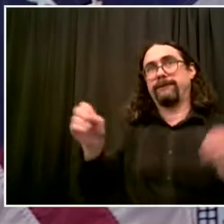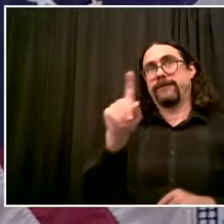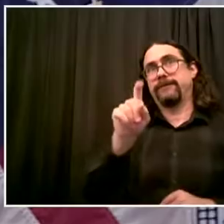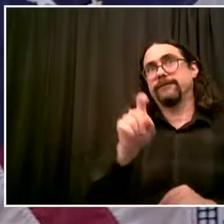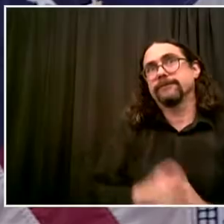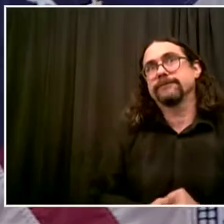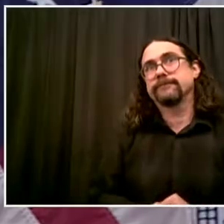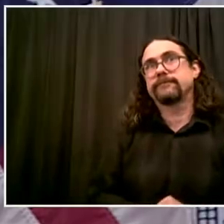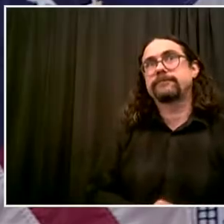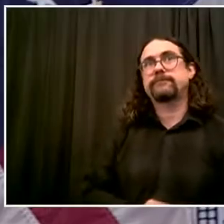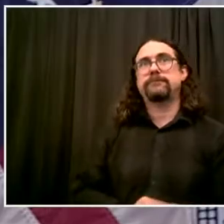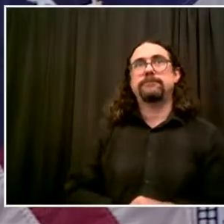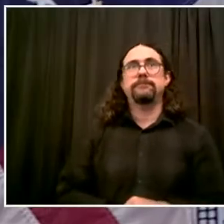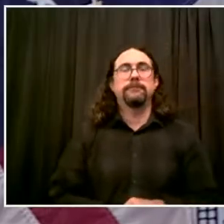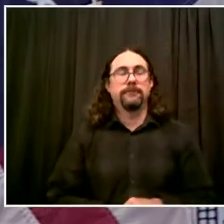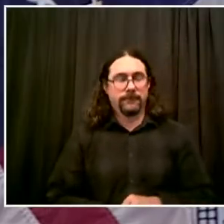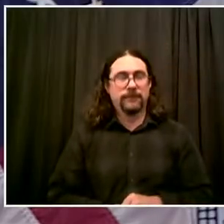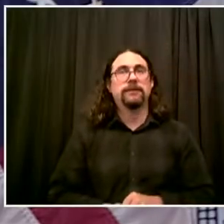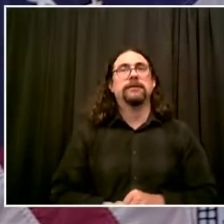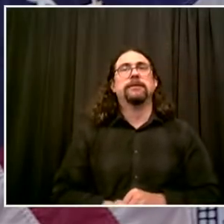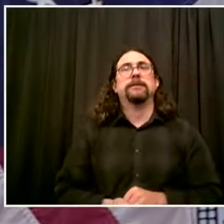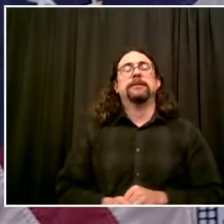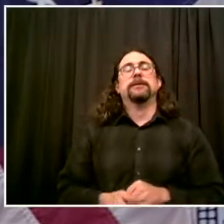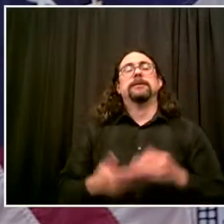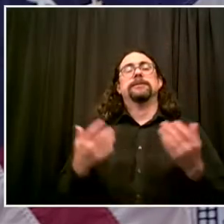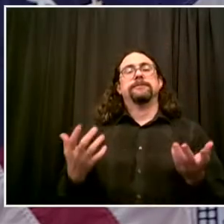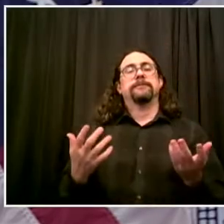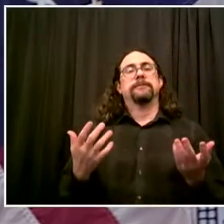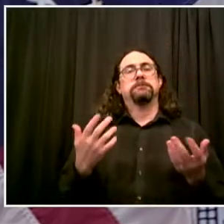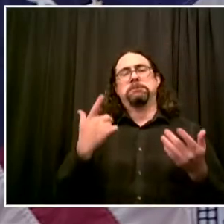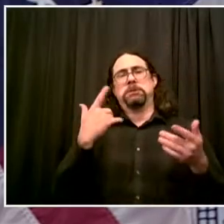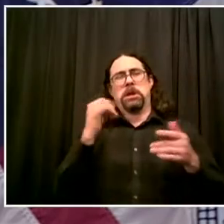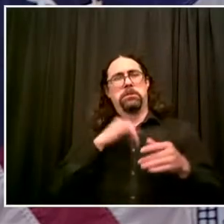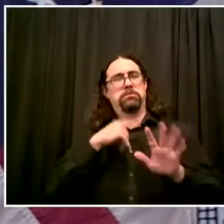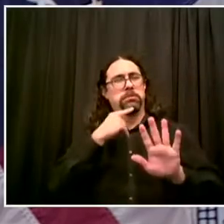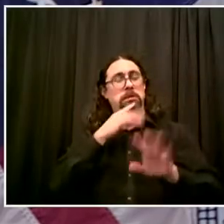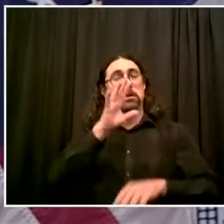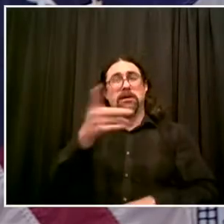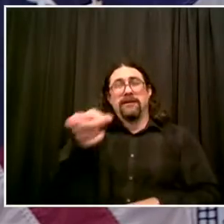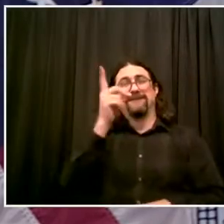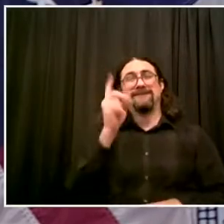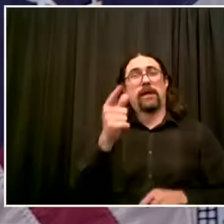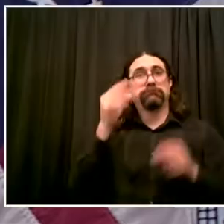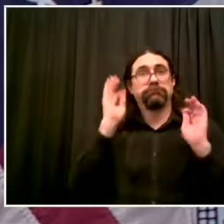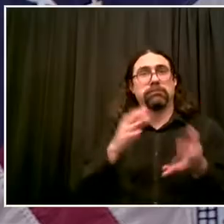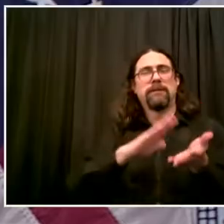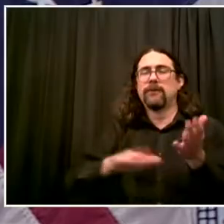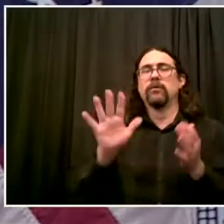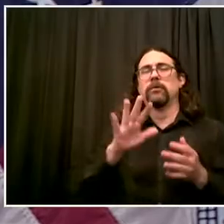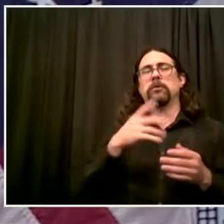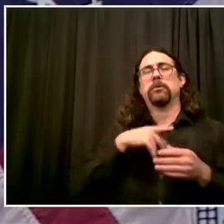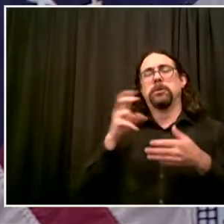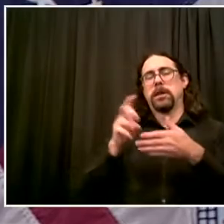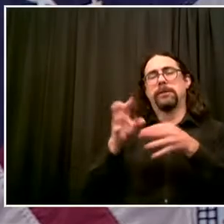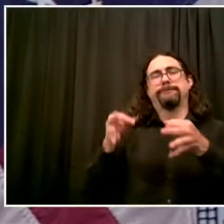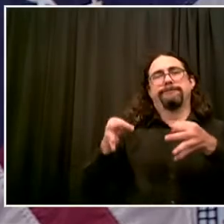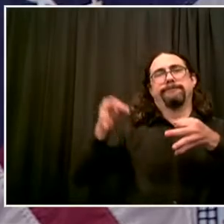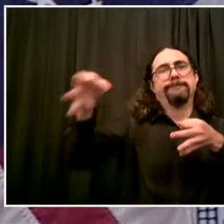employees. That's a vast, vast number of people. It would be literally every single agency and the mayor's office. And do you have a